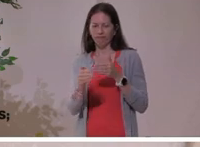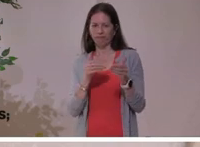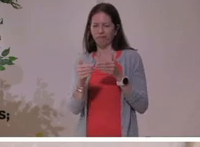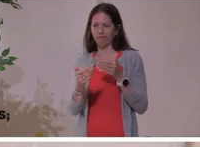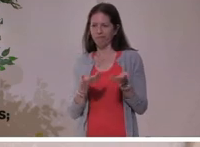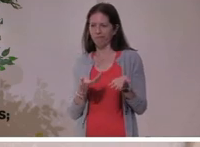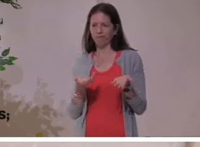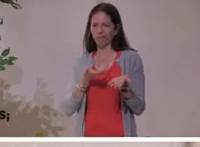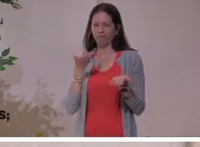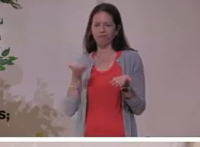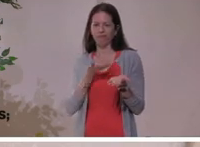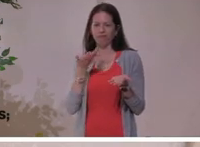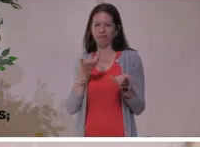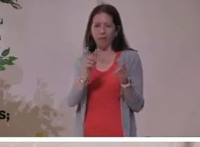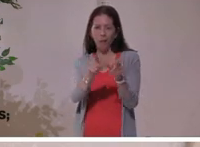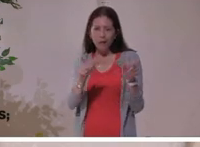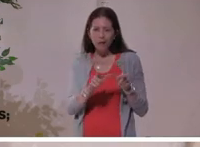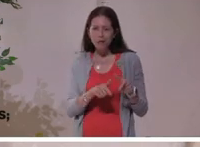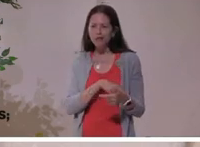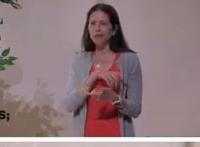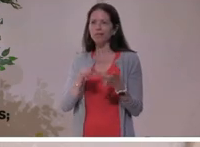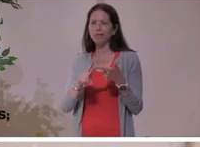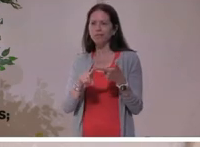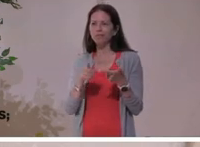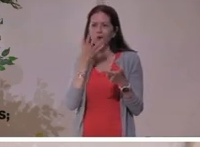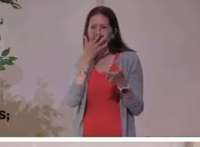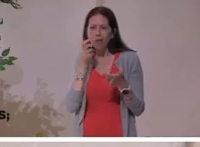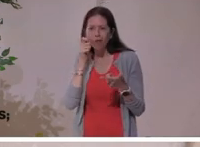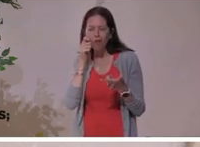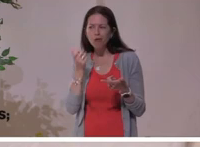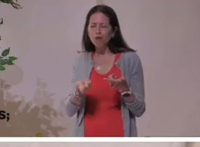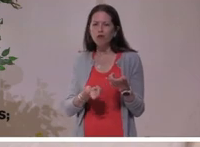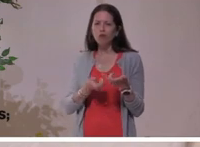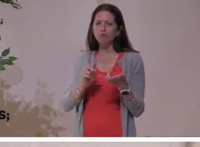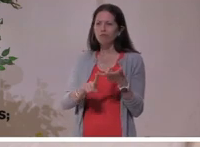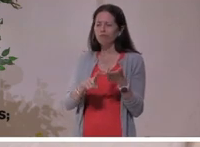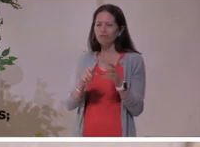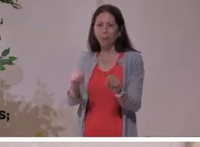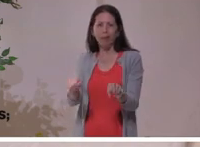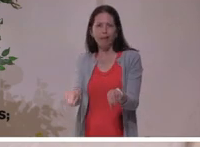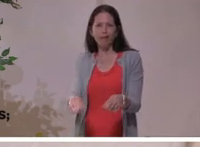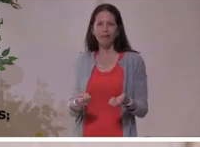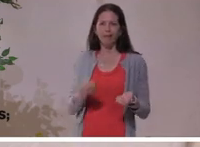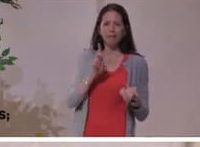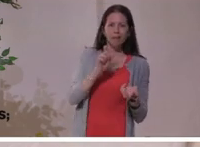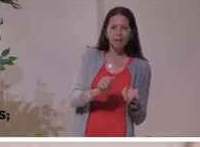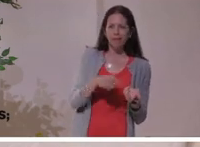geographic locations or color or ability or disability